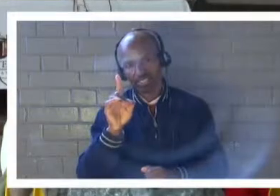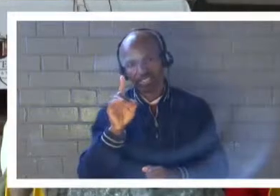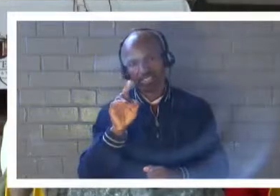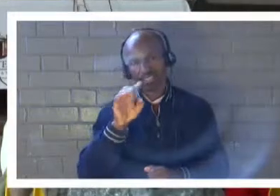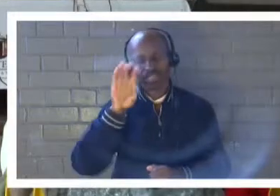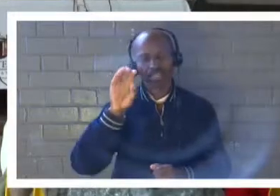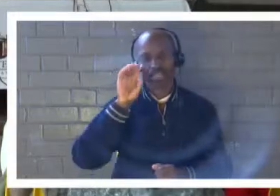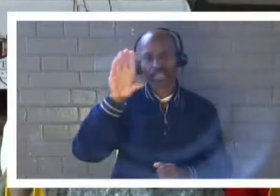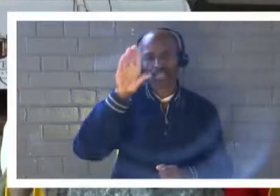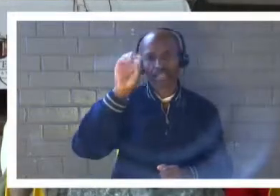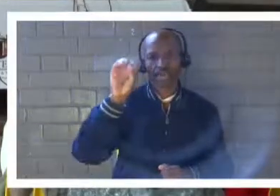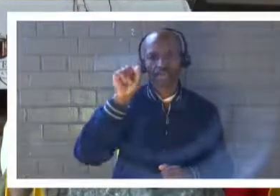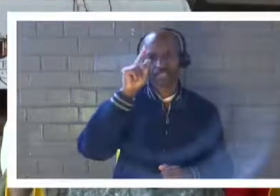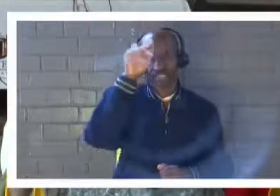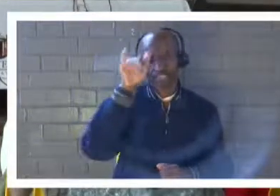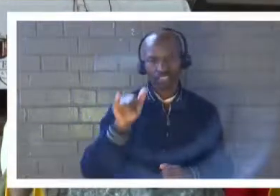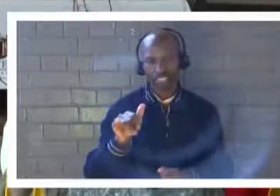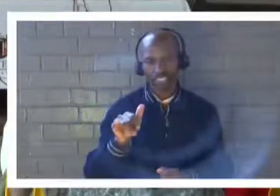incapacity to